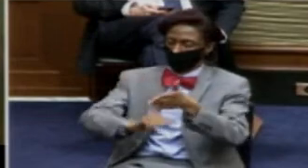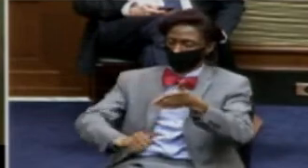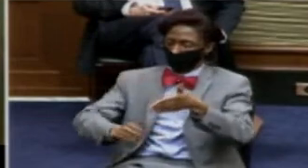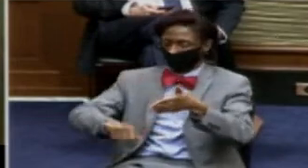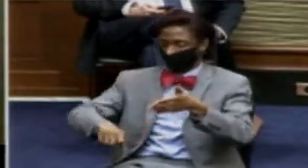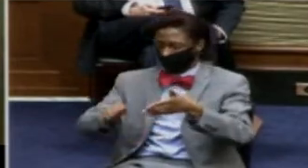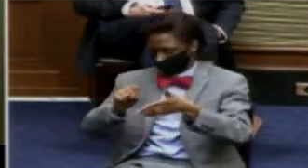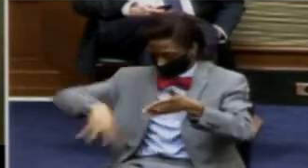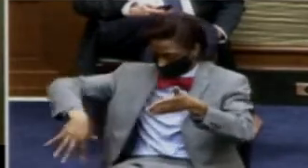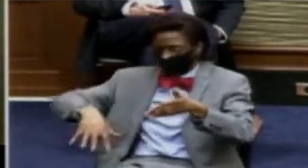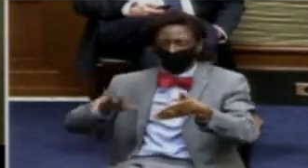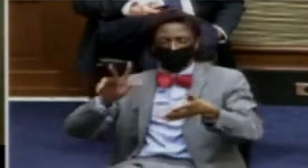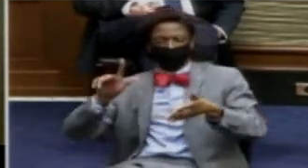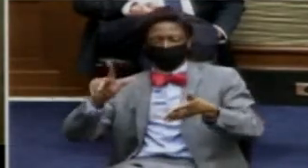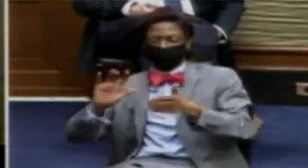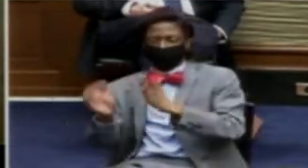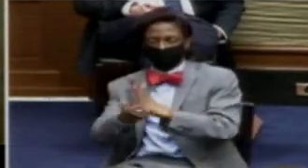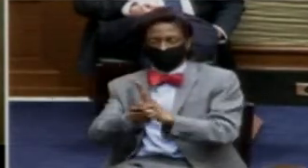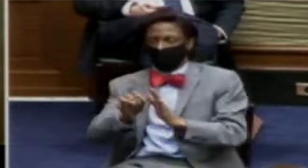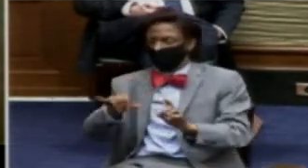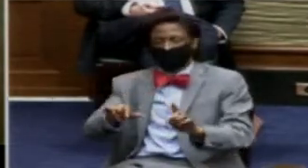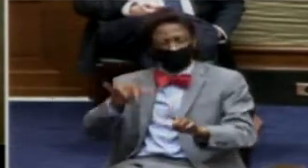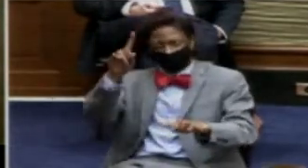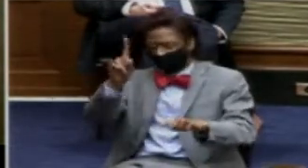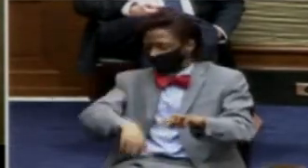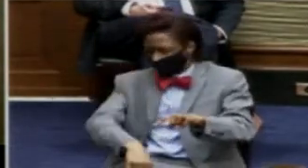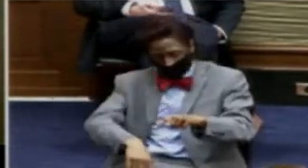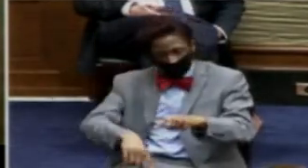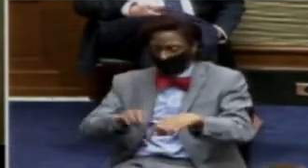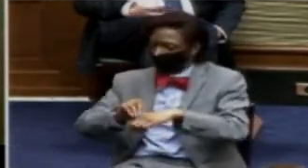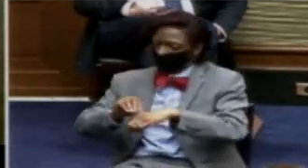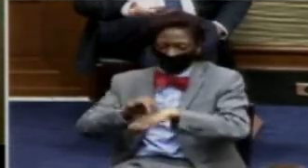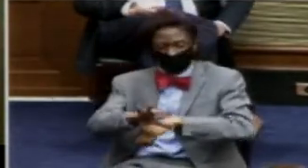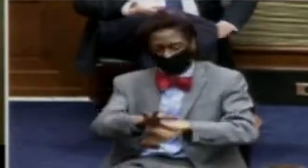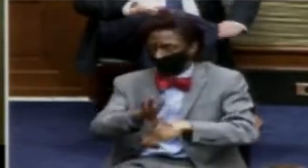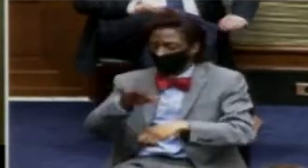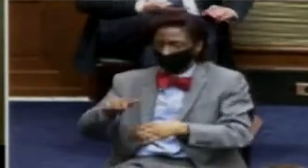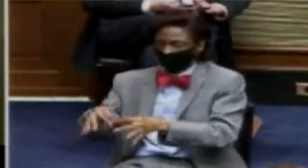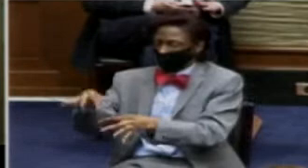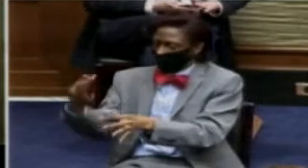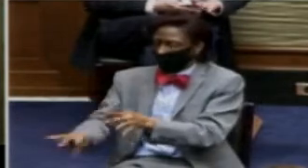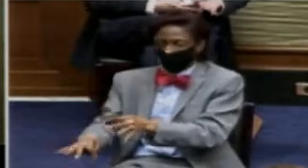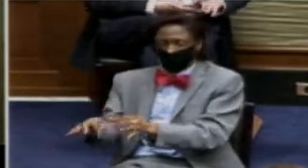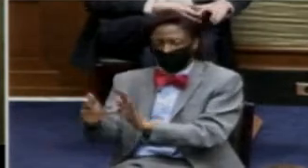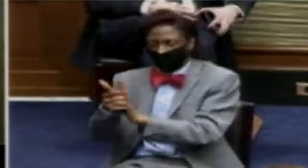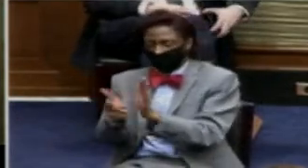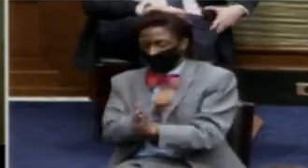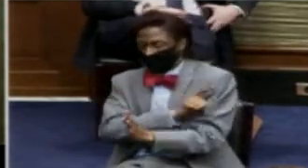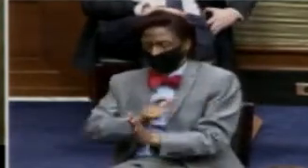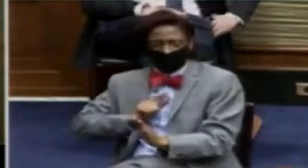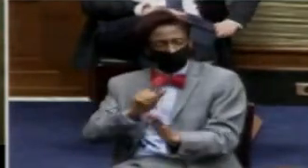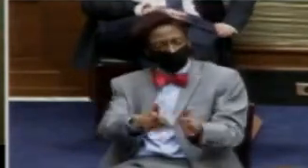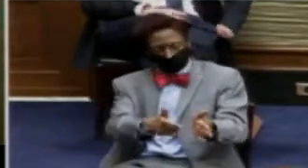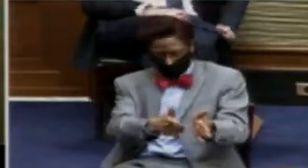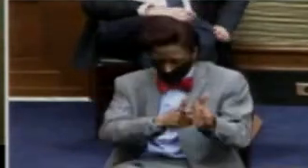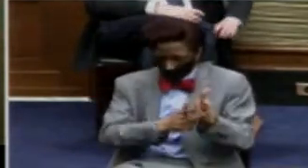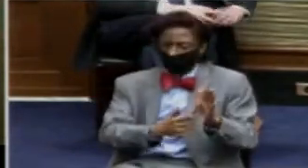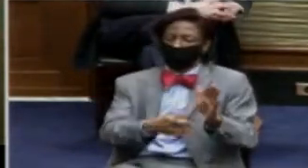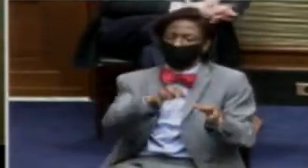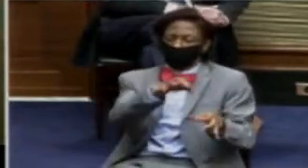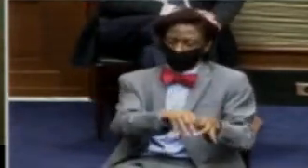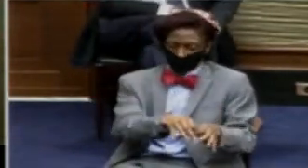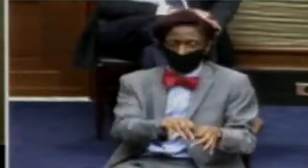Amendment, that cannot be effectuated by simple legislation and requires the votes of 3/4 of the states to ratify the